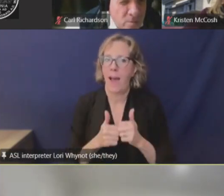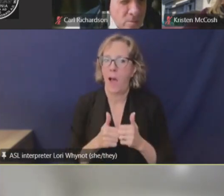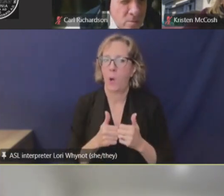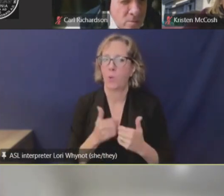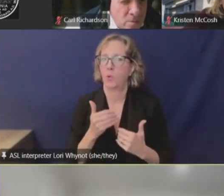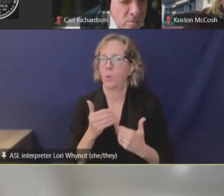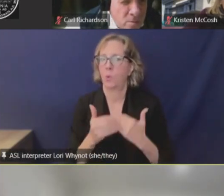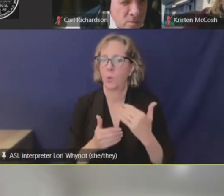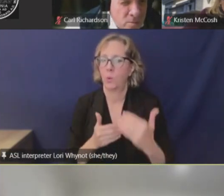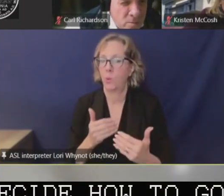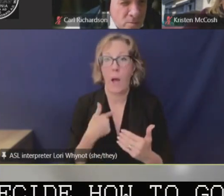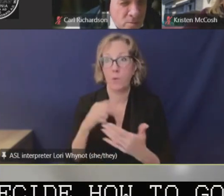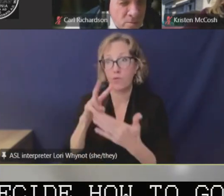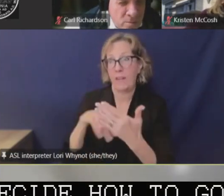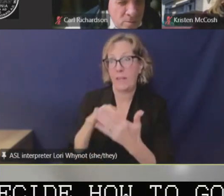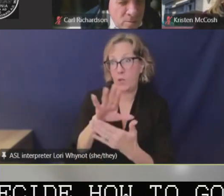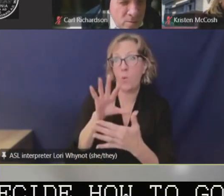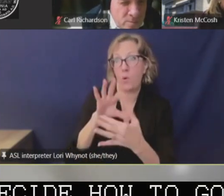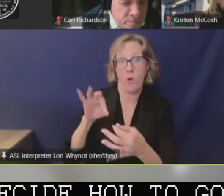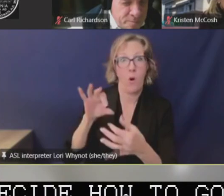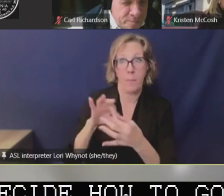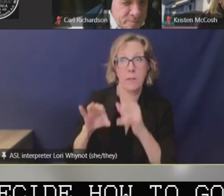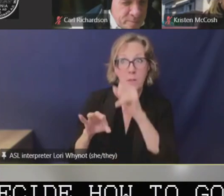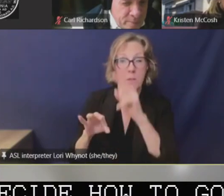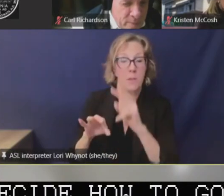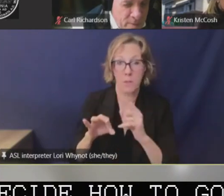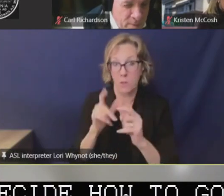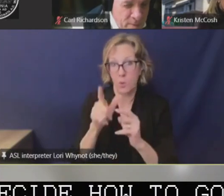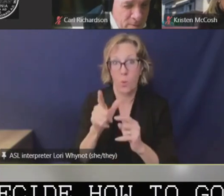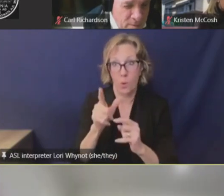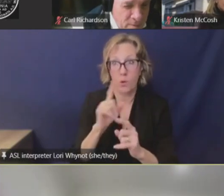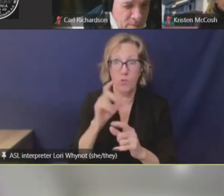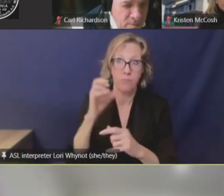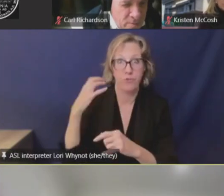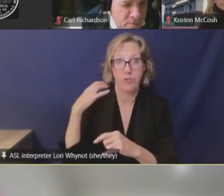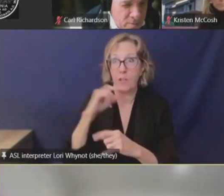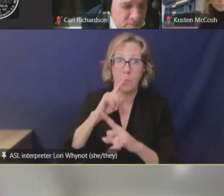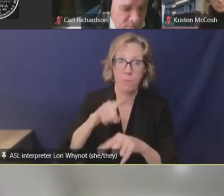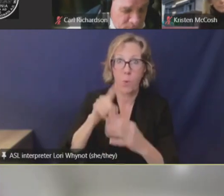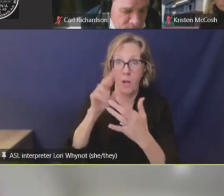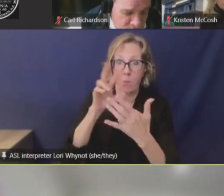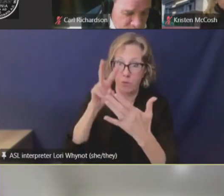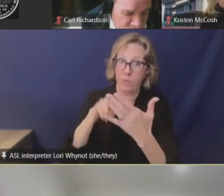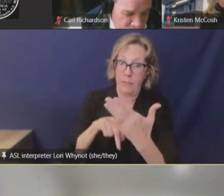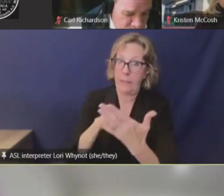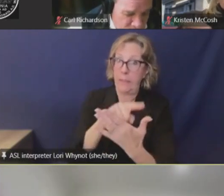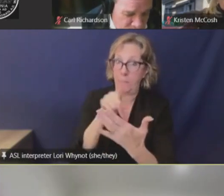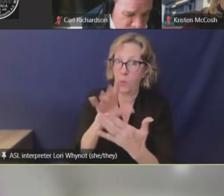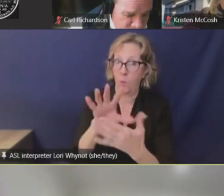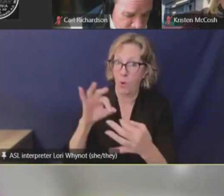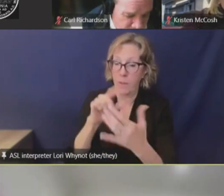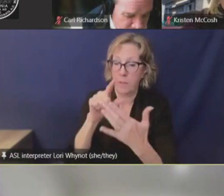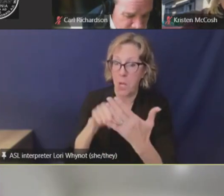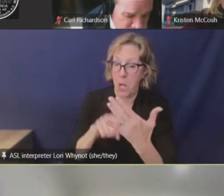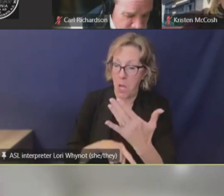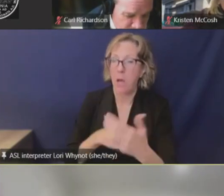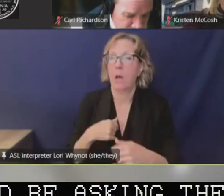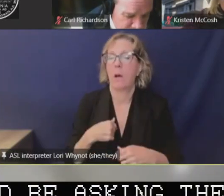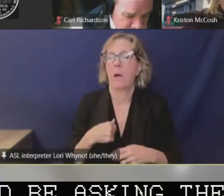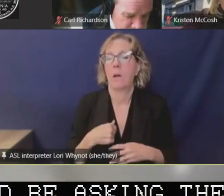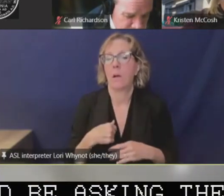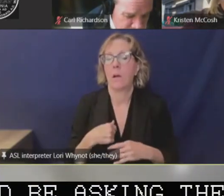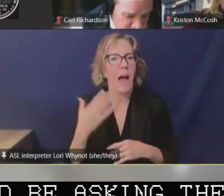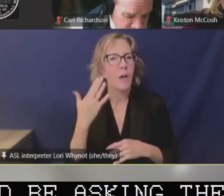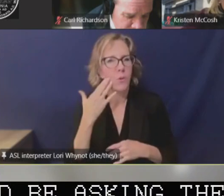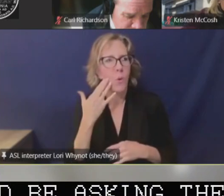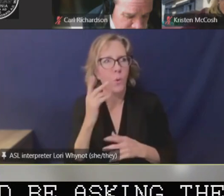your stuff, we should be asking the experts, right? What is this? And I know people are working on a legal